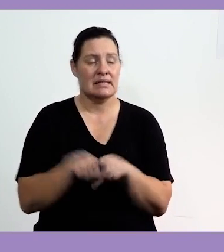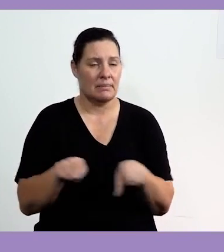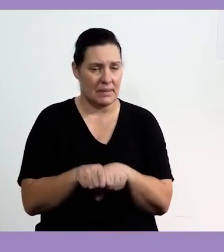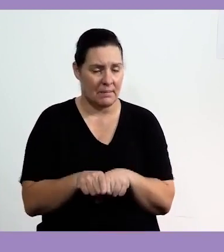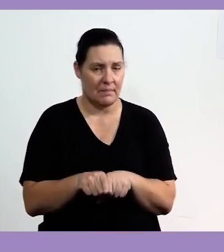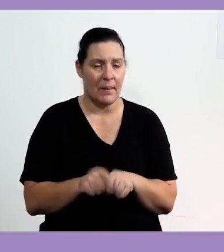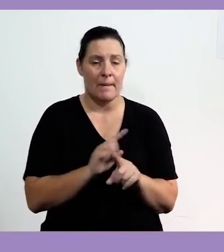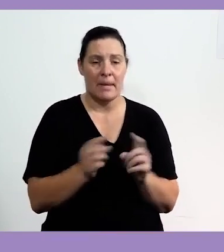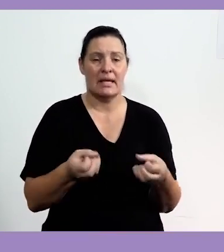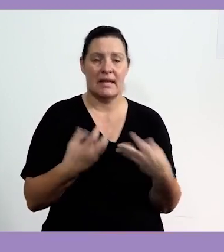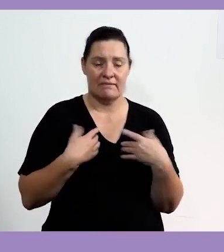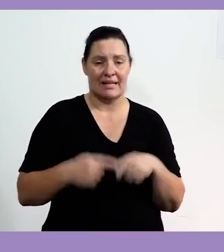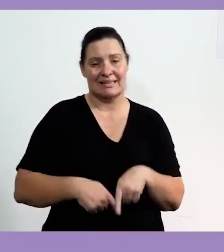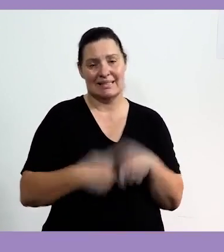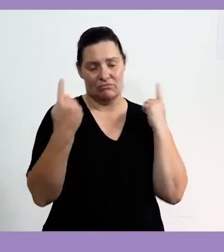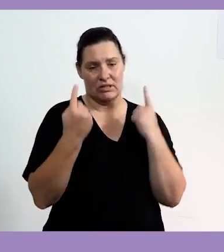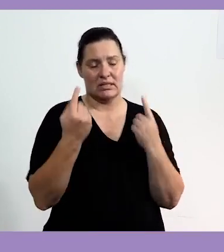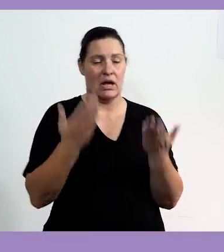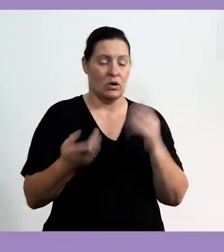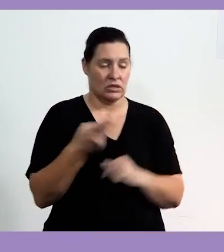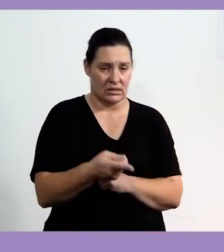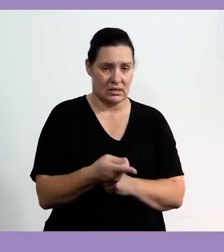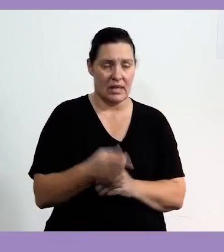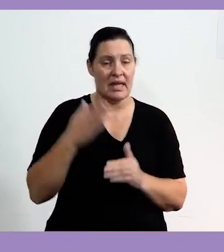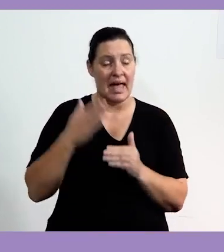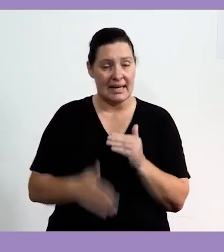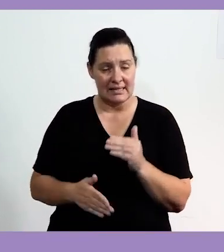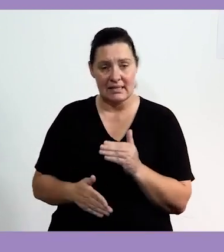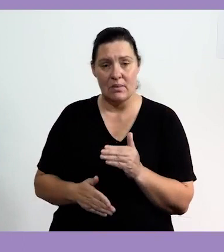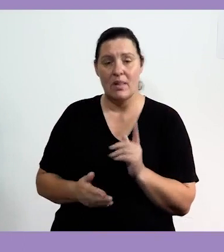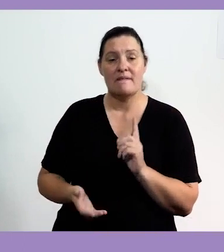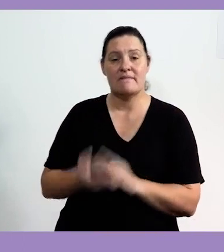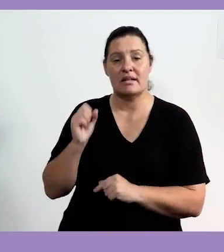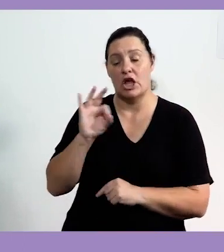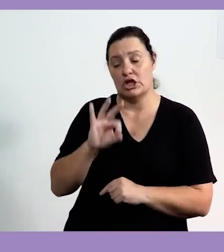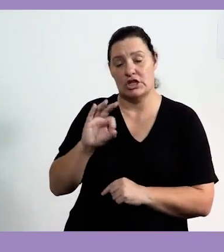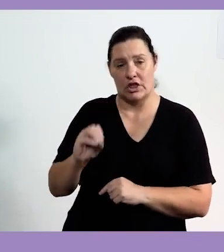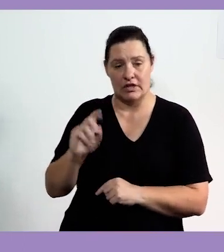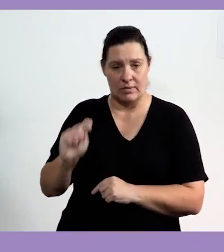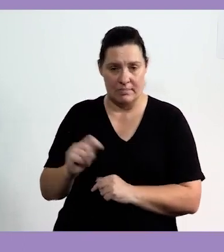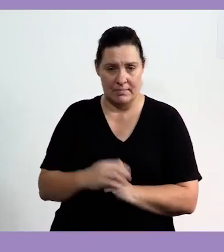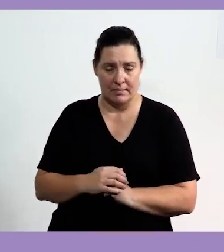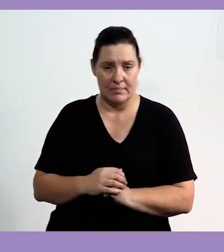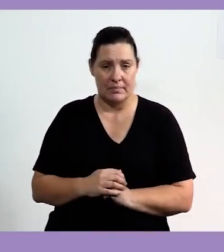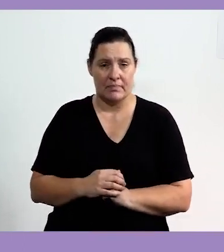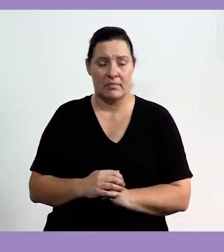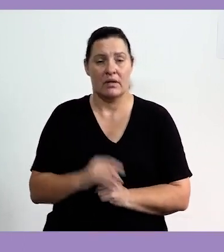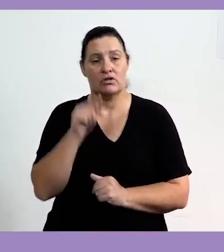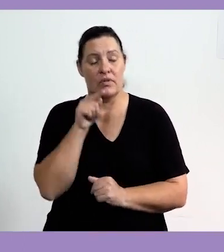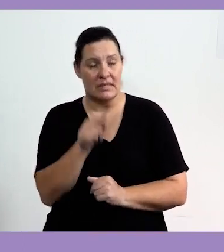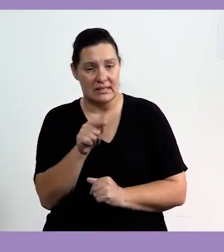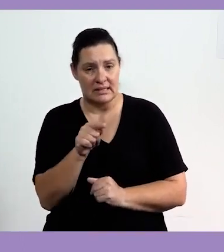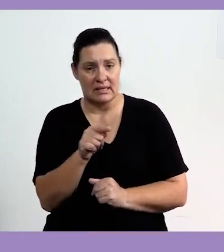We are doing the same thing, but now we are given a different equation, and in the end, we are going to find the 30th term.